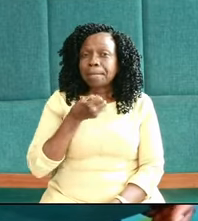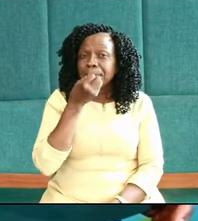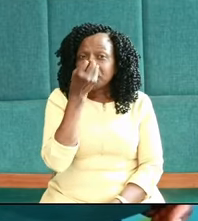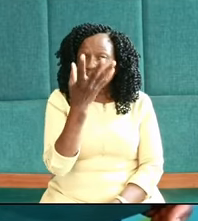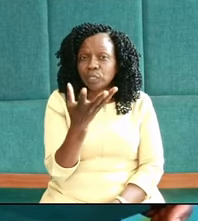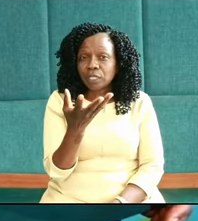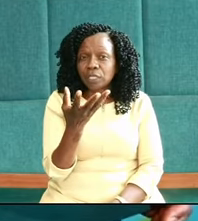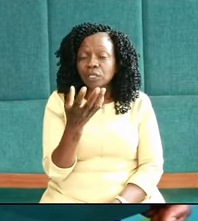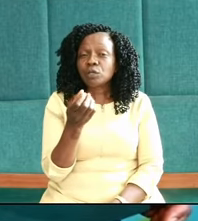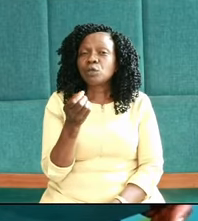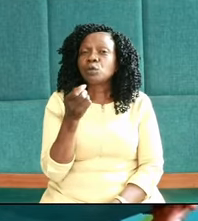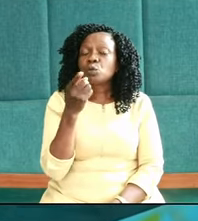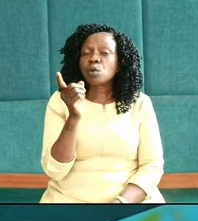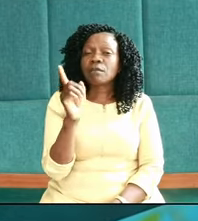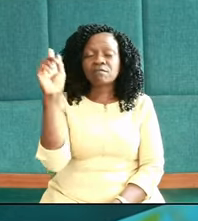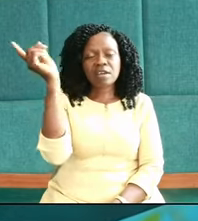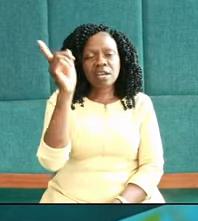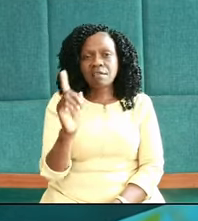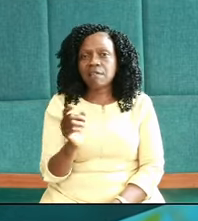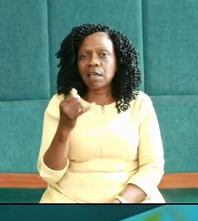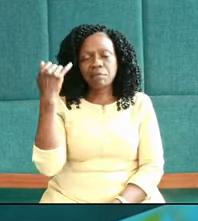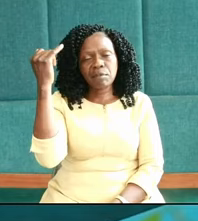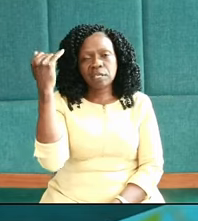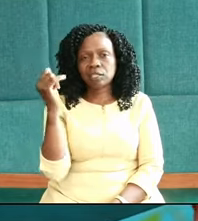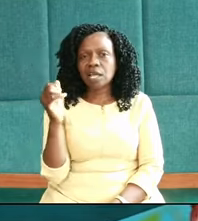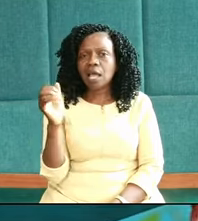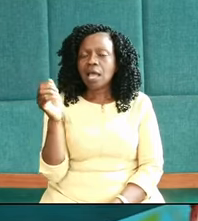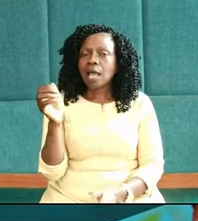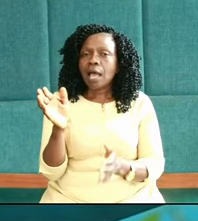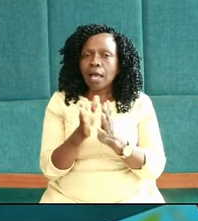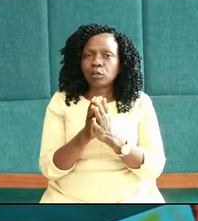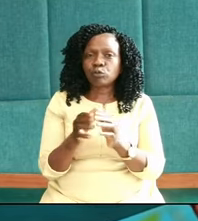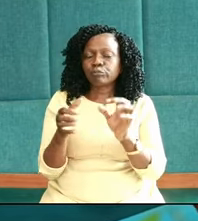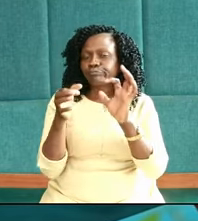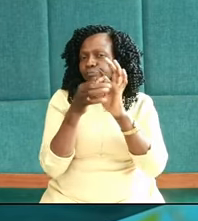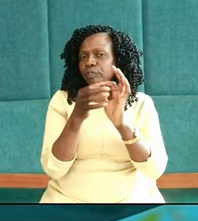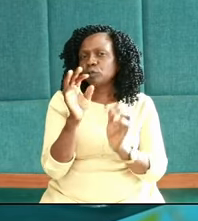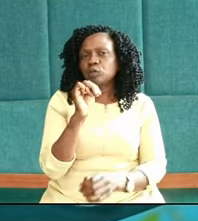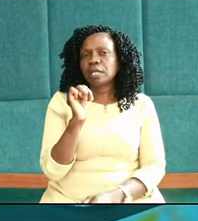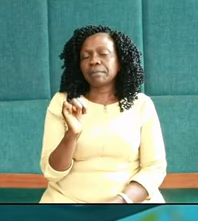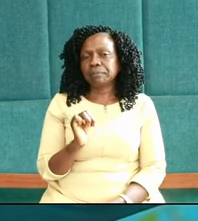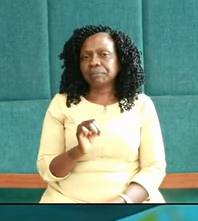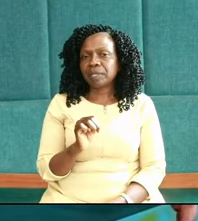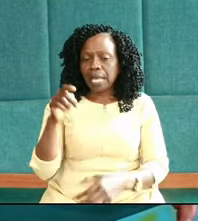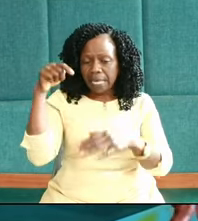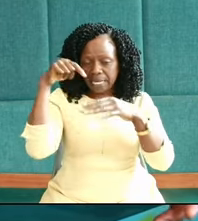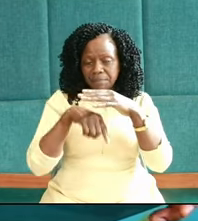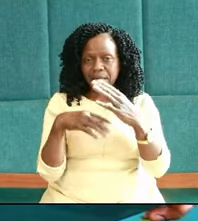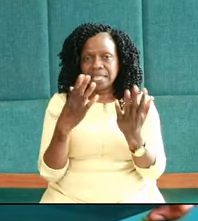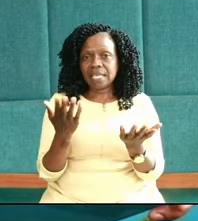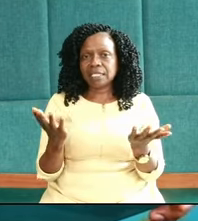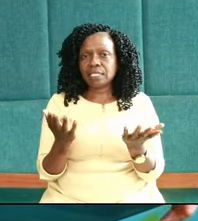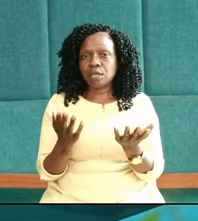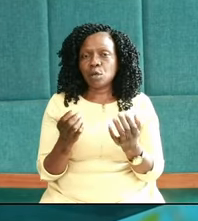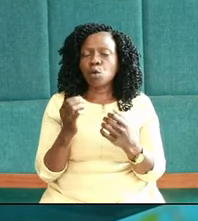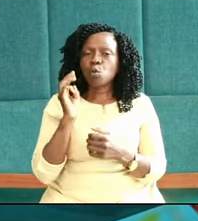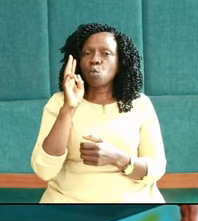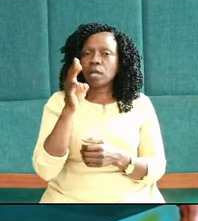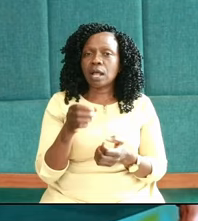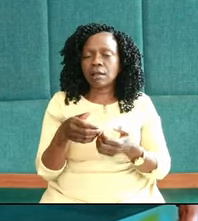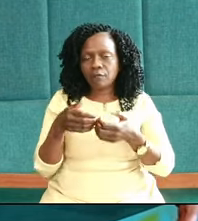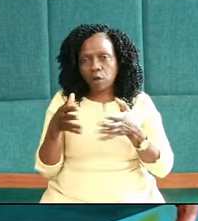have never imagined, and you will stick to it. Deeper things will unfold.